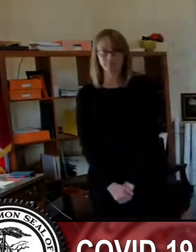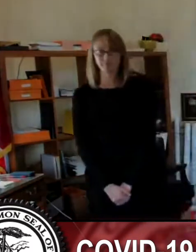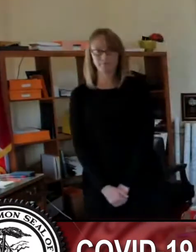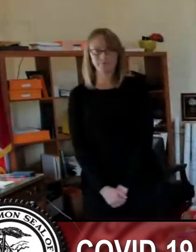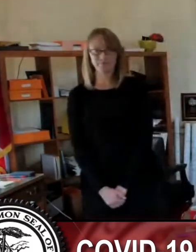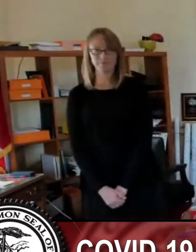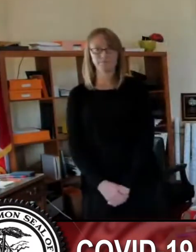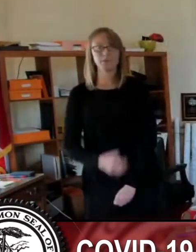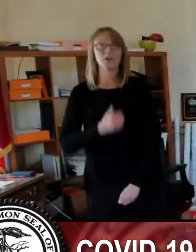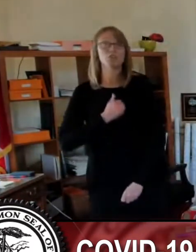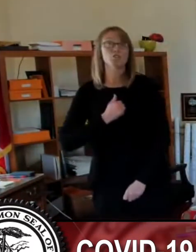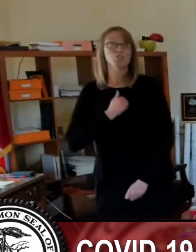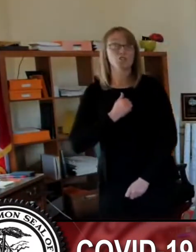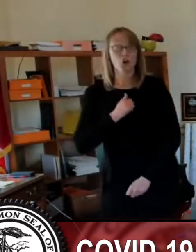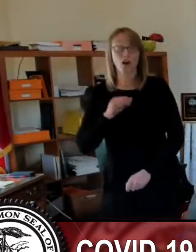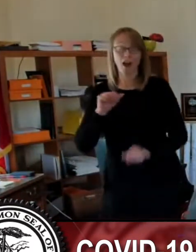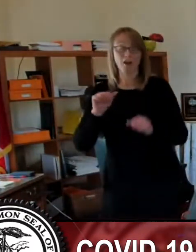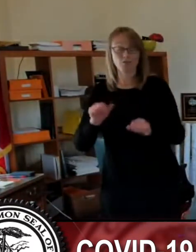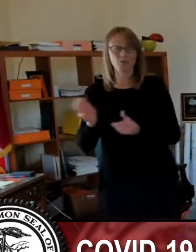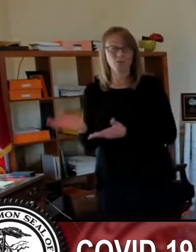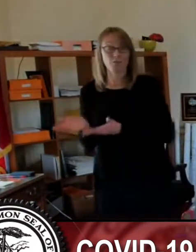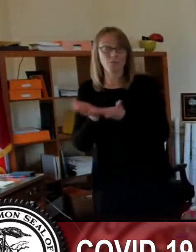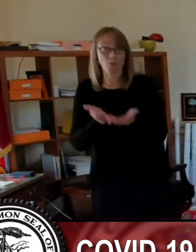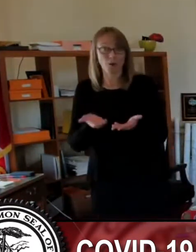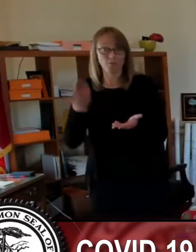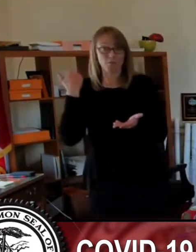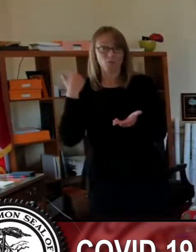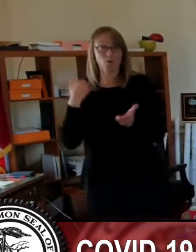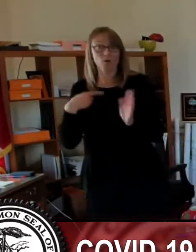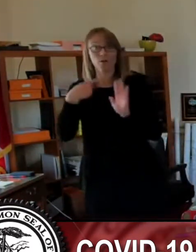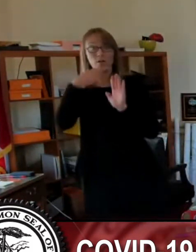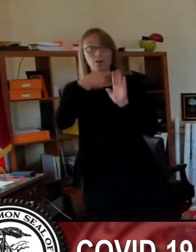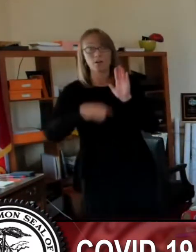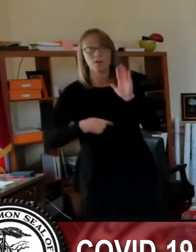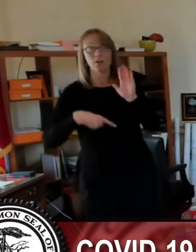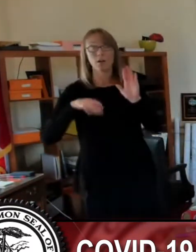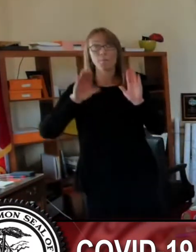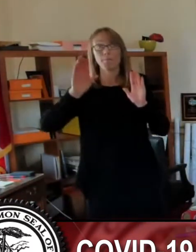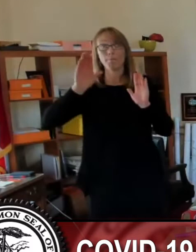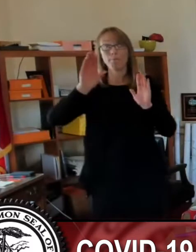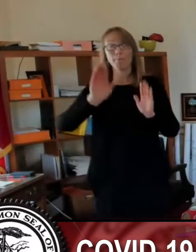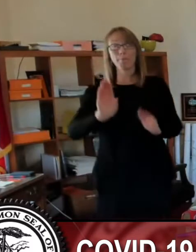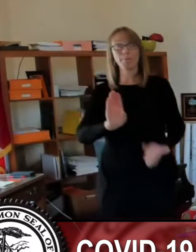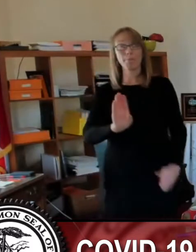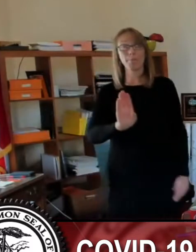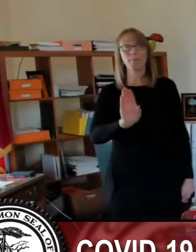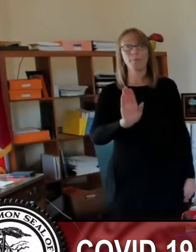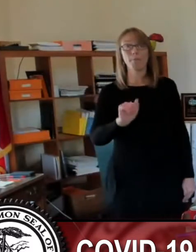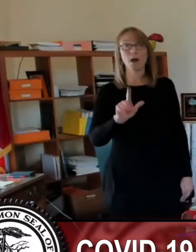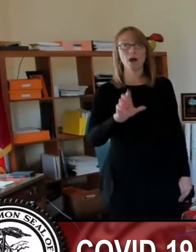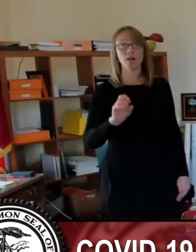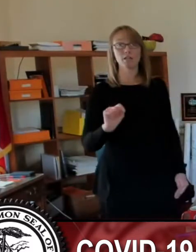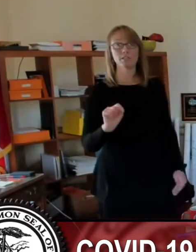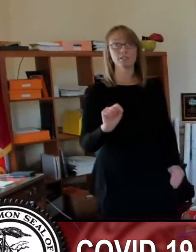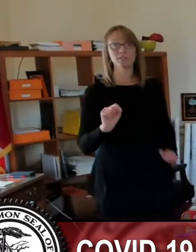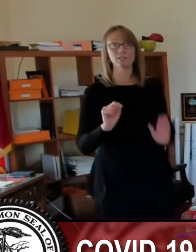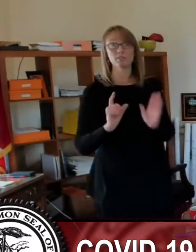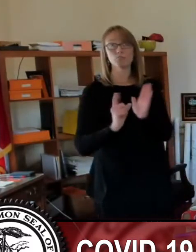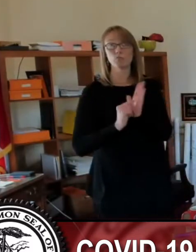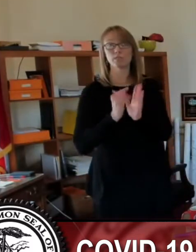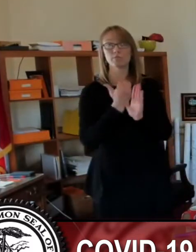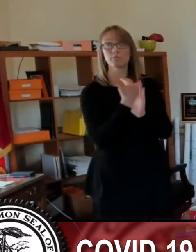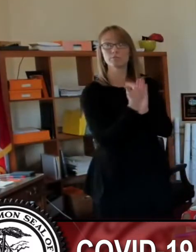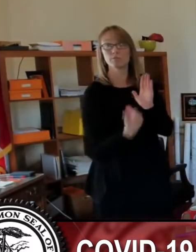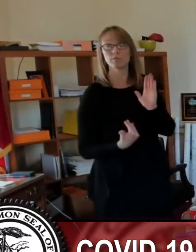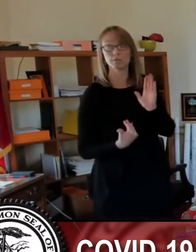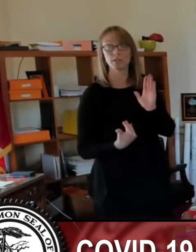Sorry, I could have brought that over here, but this is the ballot printed out. I suggest that if you haven't taken a look at it,